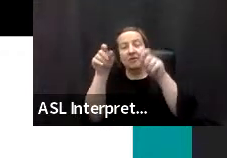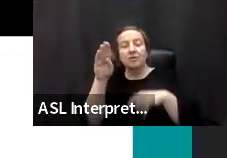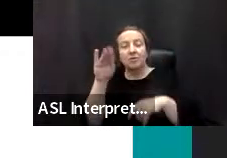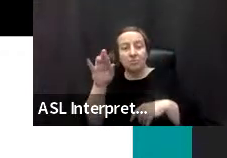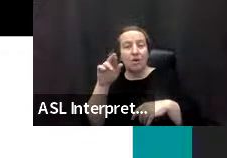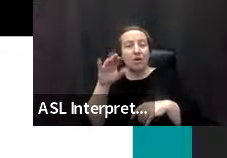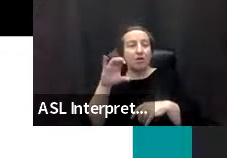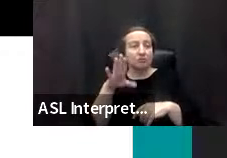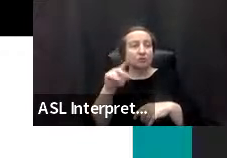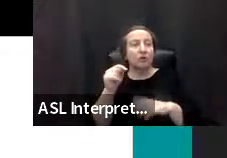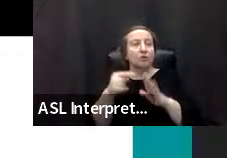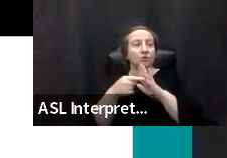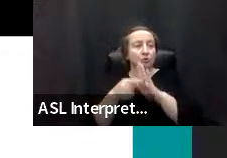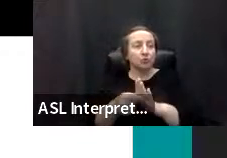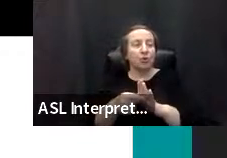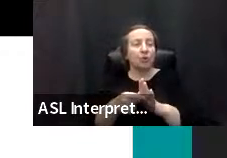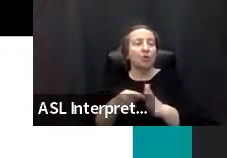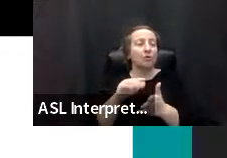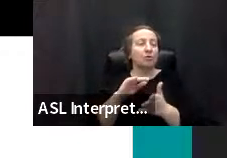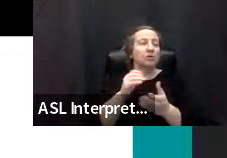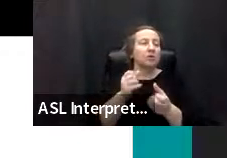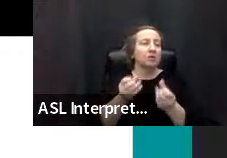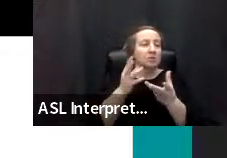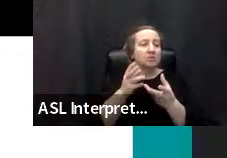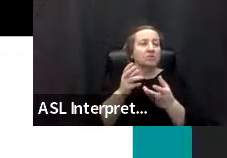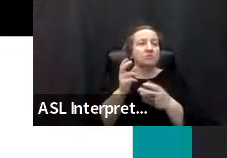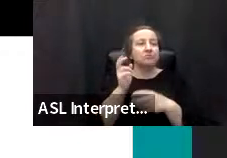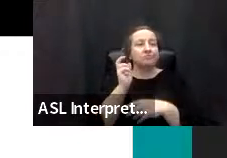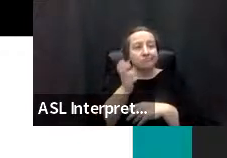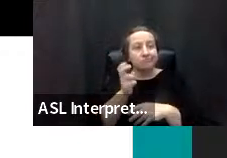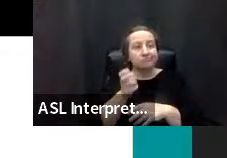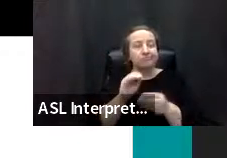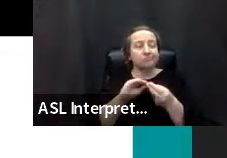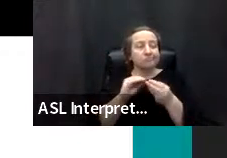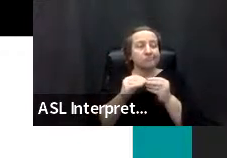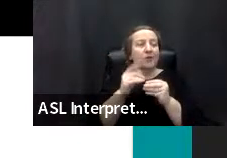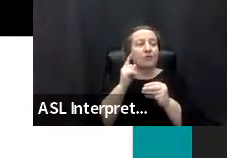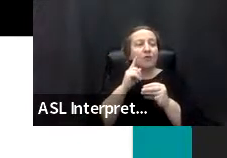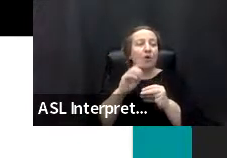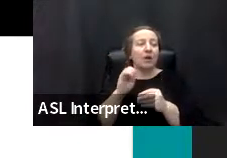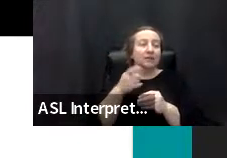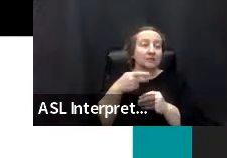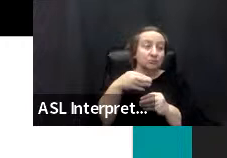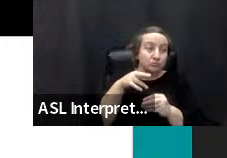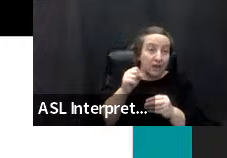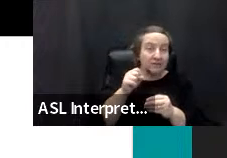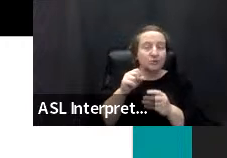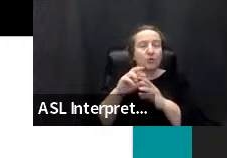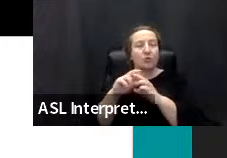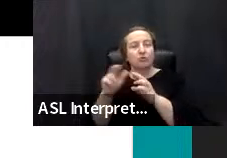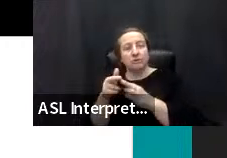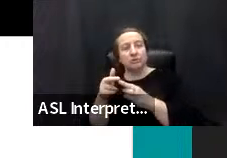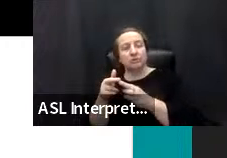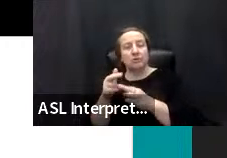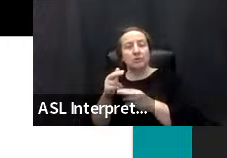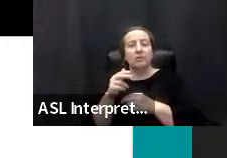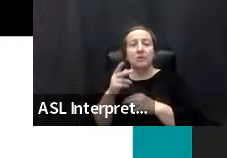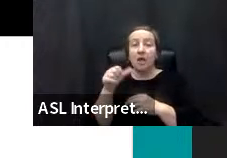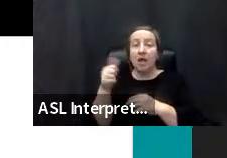2019 volumes on I-5 versus I-205 for express versus regional that cross the river. Looks like we have another question.